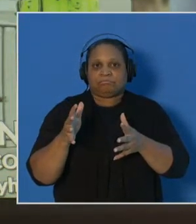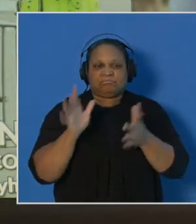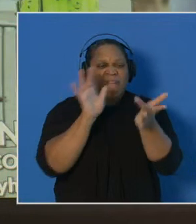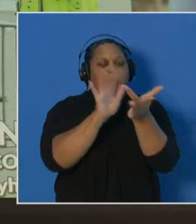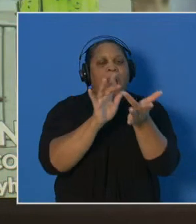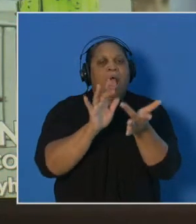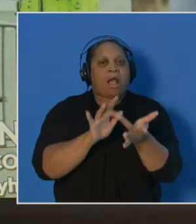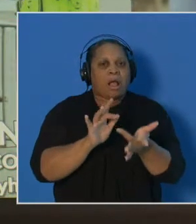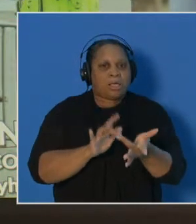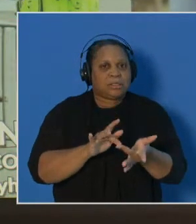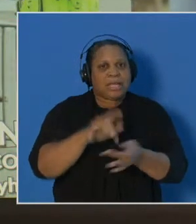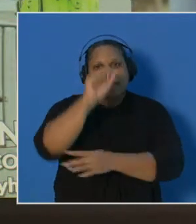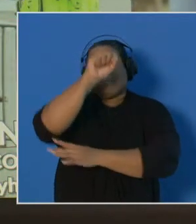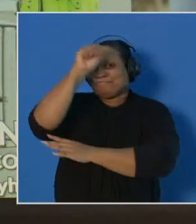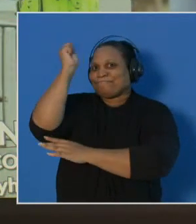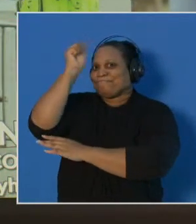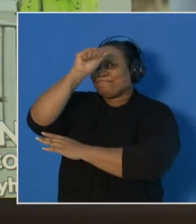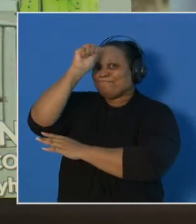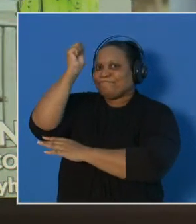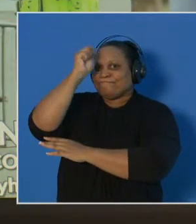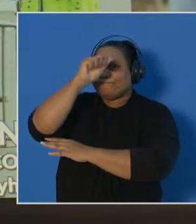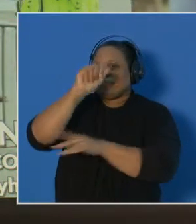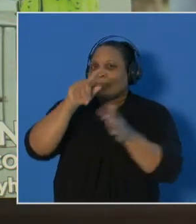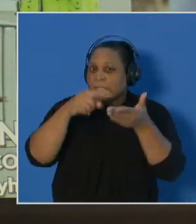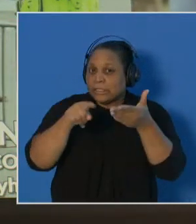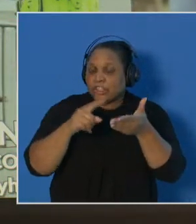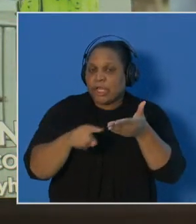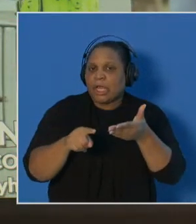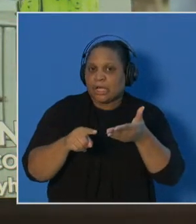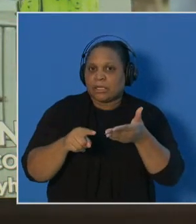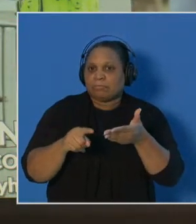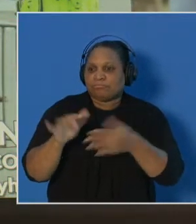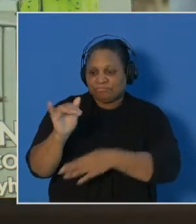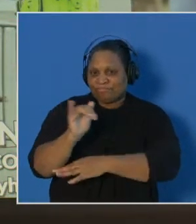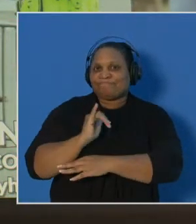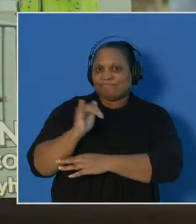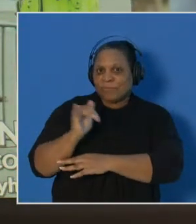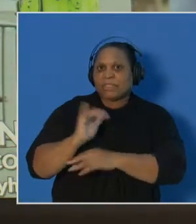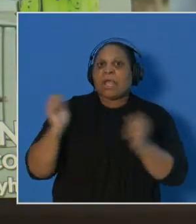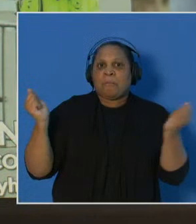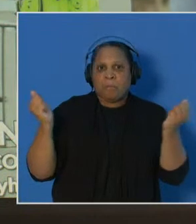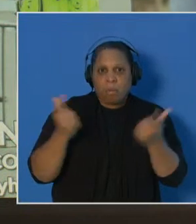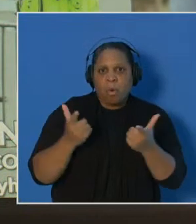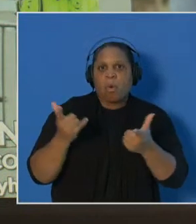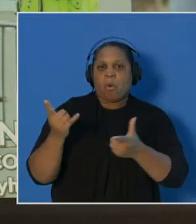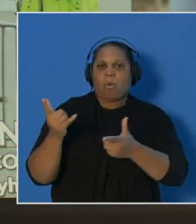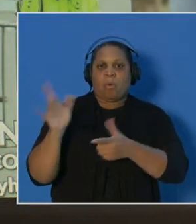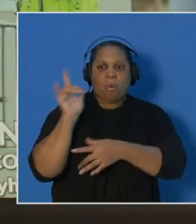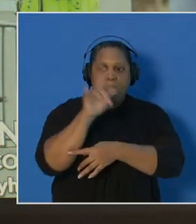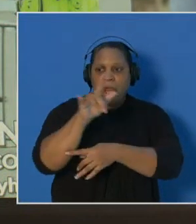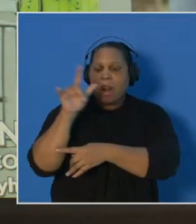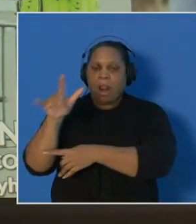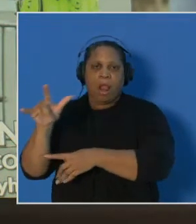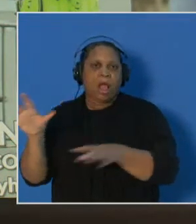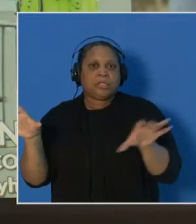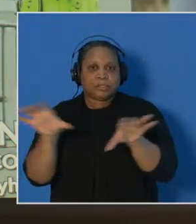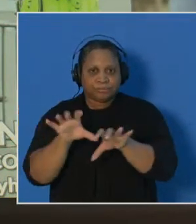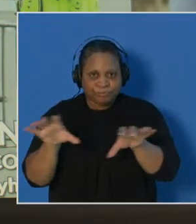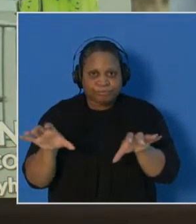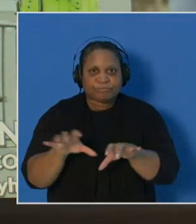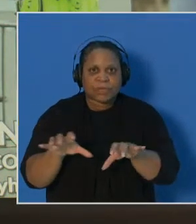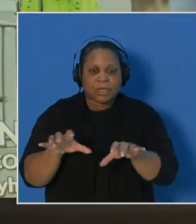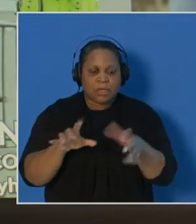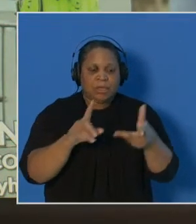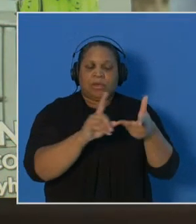contactless temperature checks, and that is something we would want all airlines to do. Phase 2 in